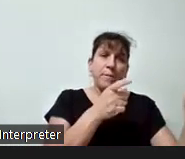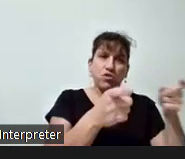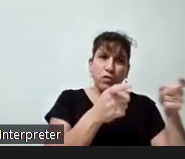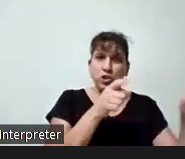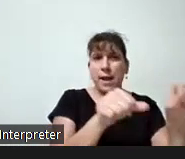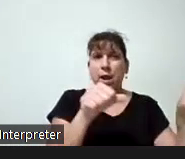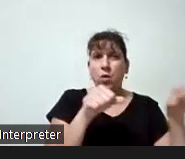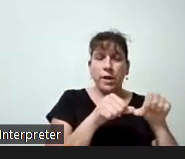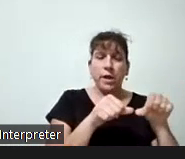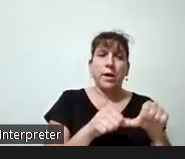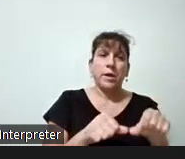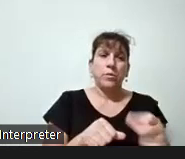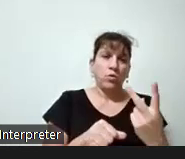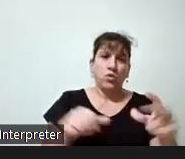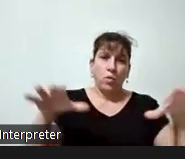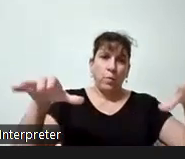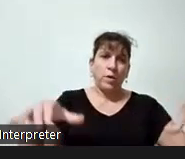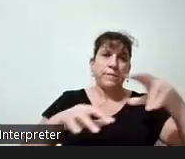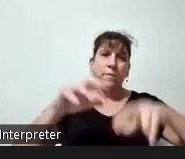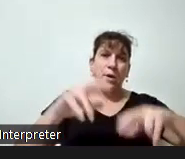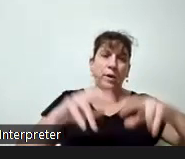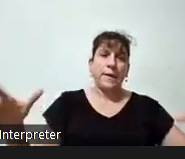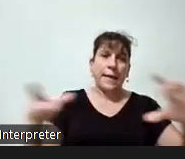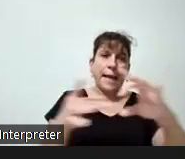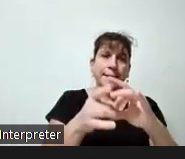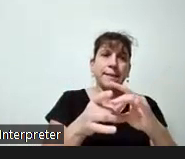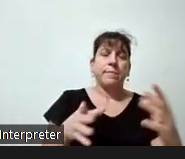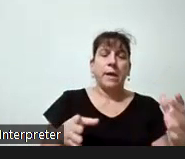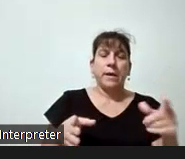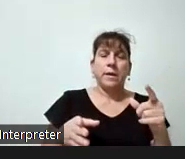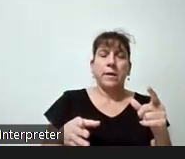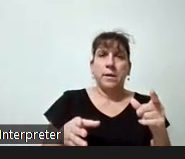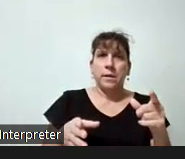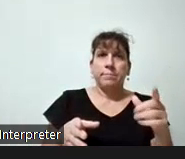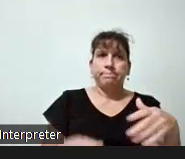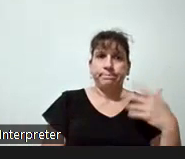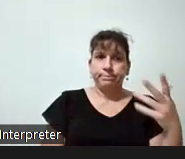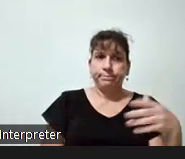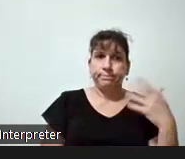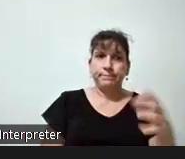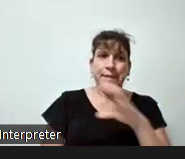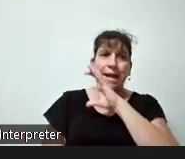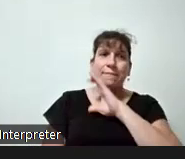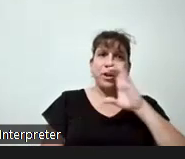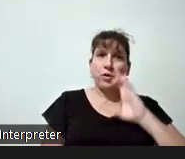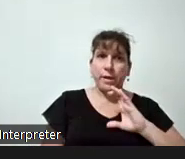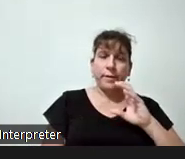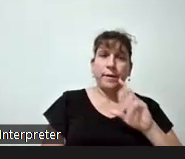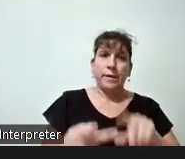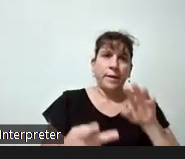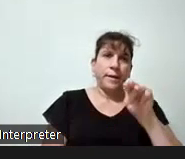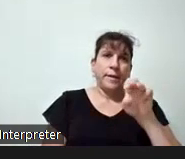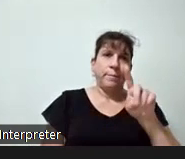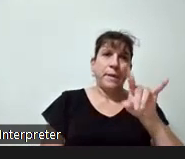two portions of the building will be connected by the cafeteria and media